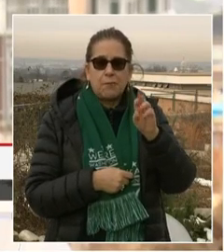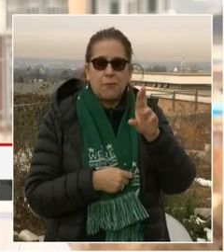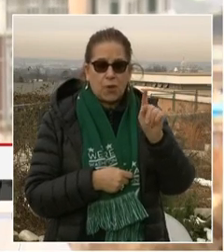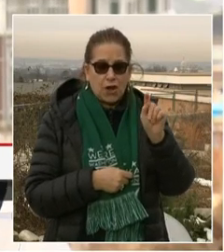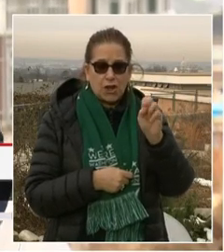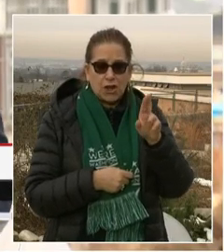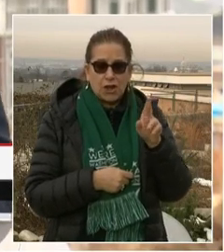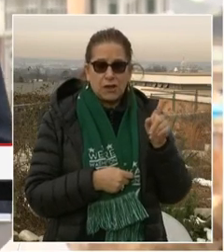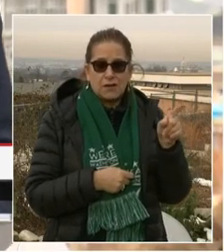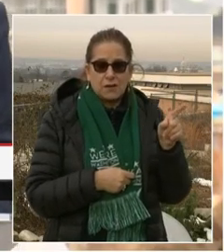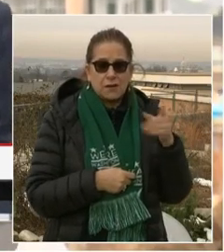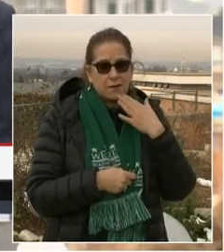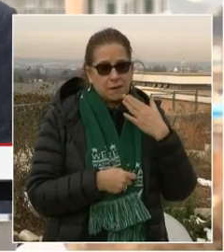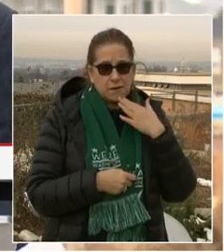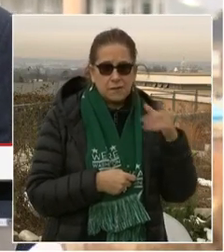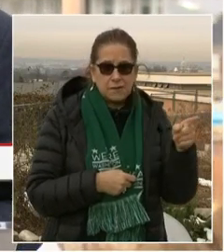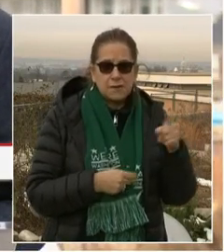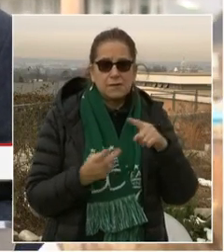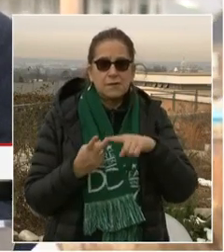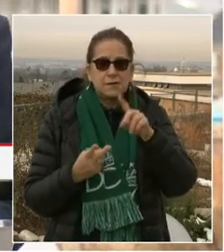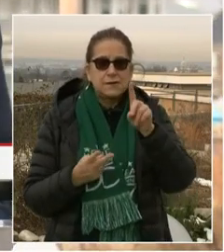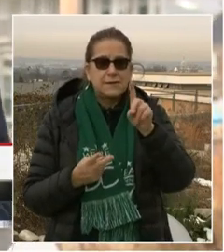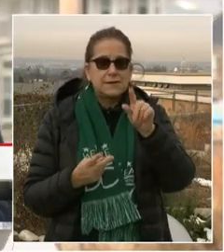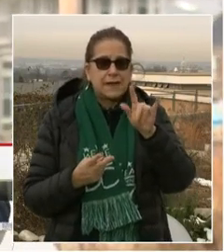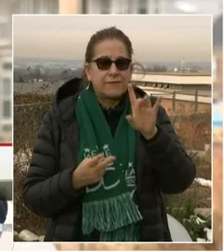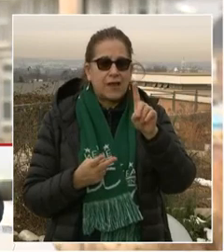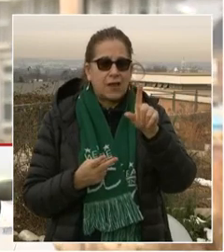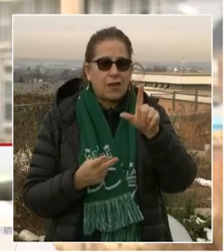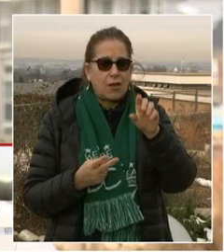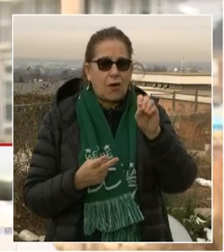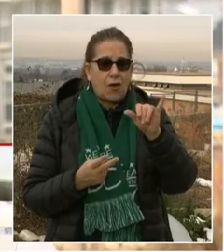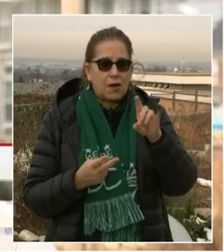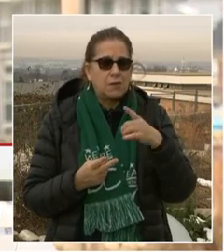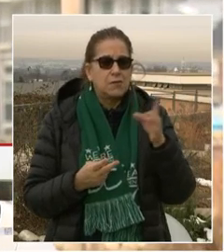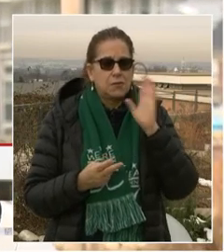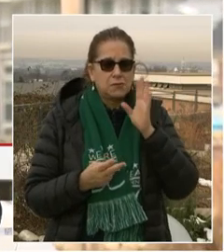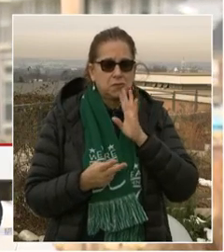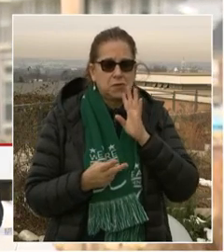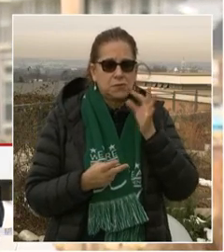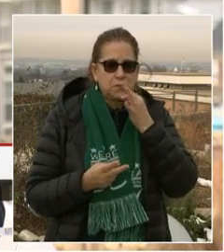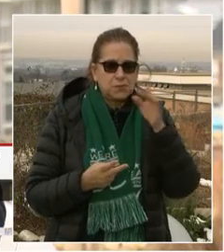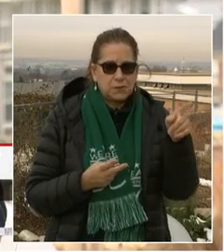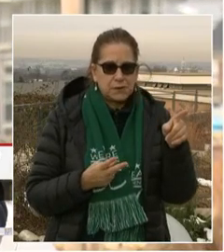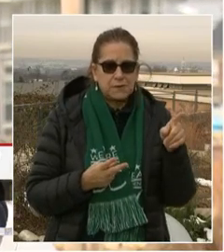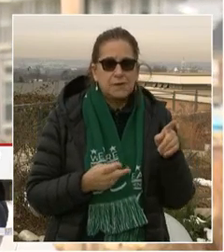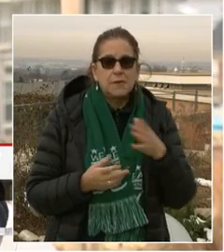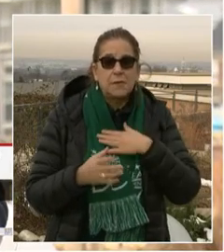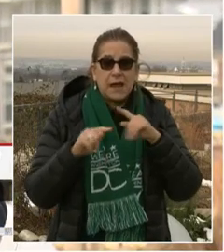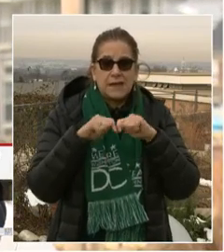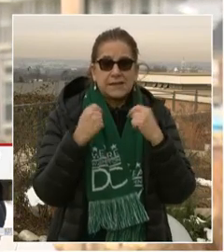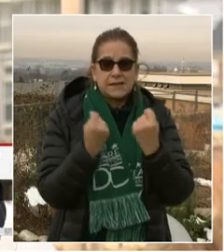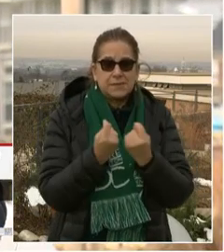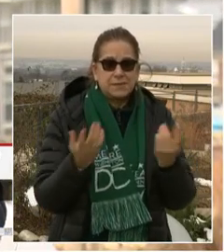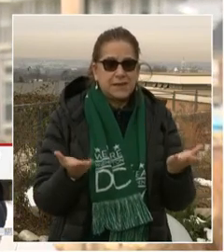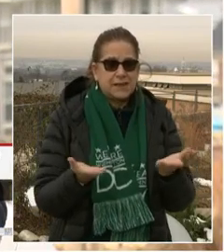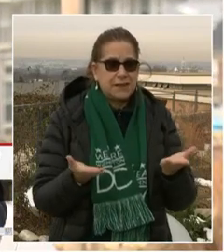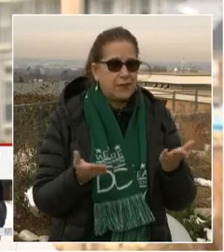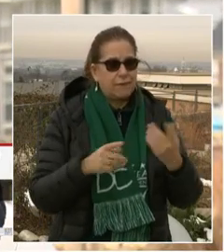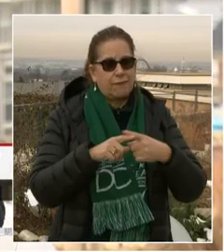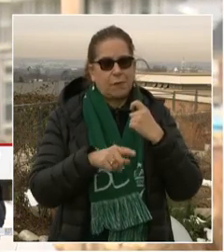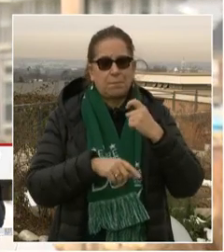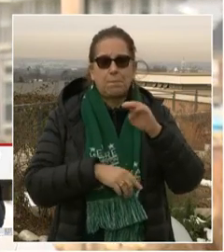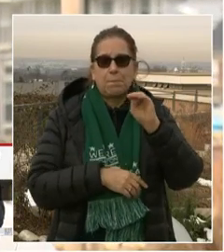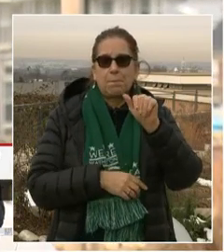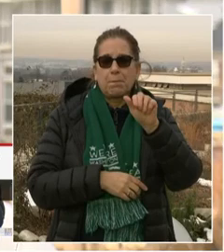David Lloyd, who we'll hear from soon, and the whole team at Martha's Table. I also want to thank Angel Hawkins